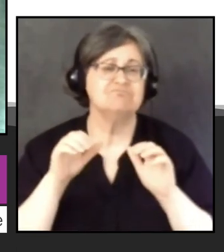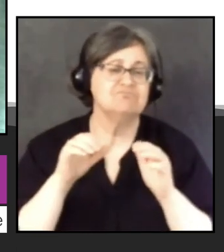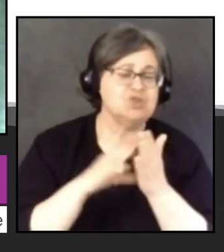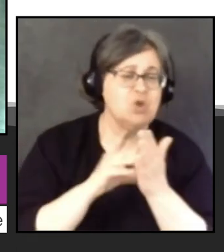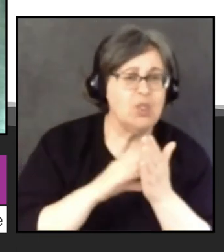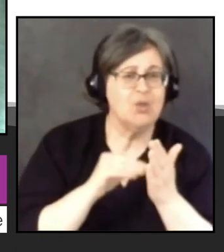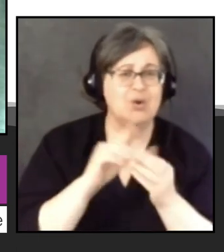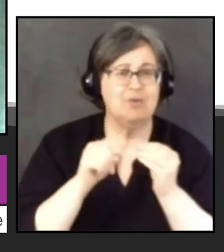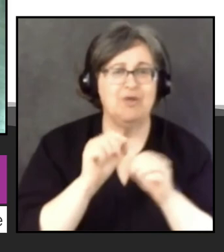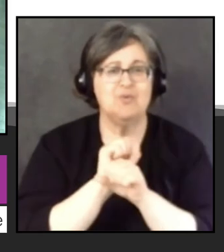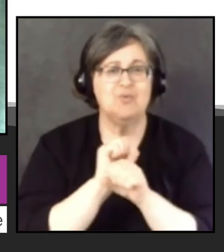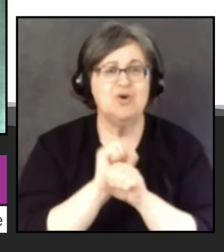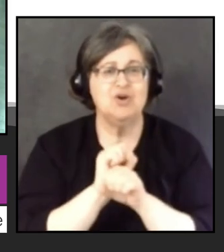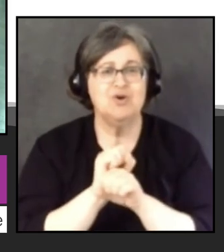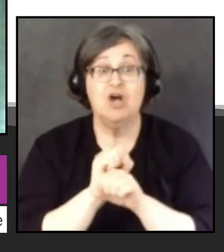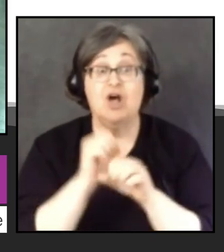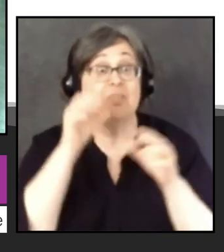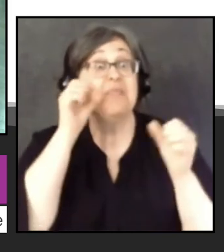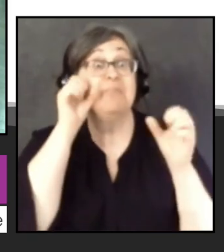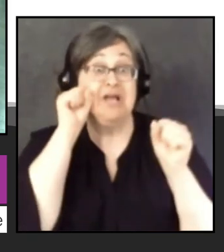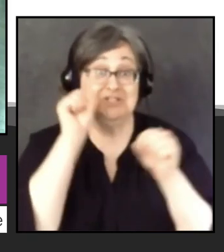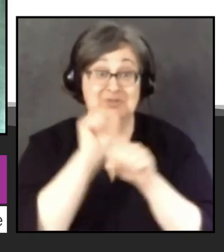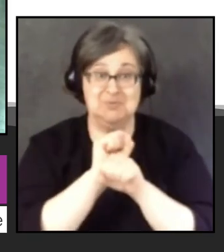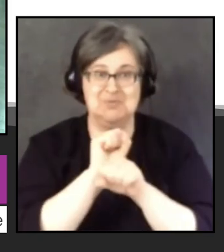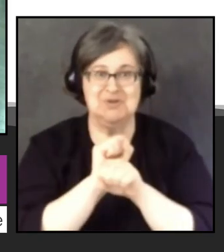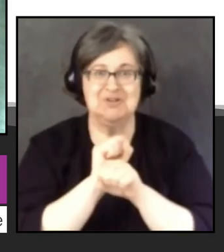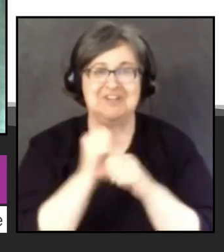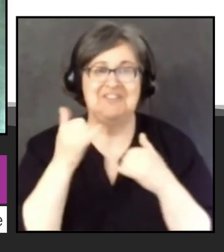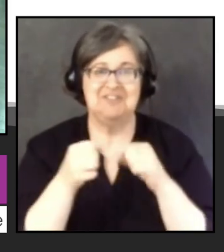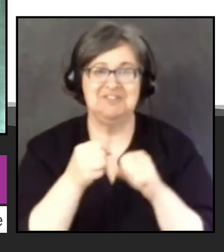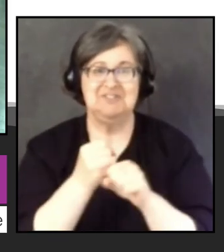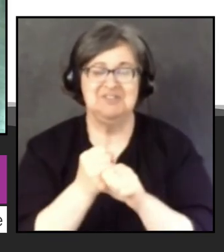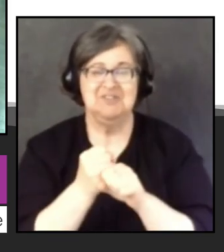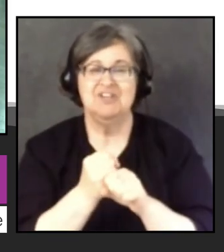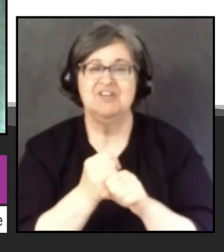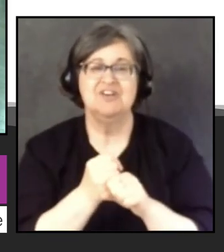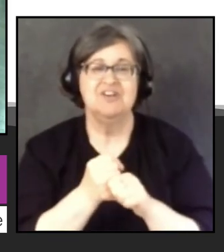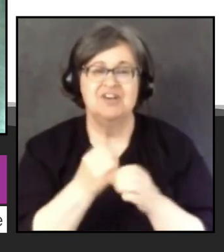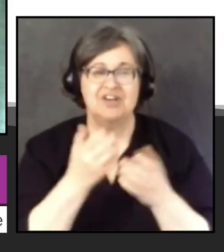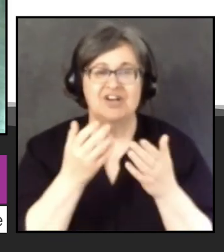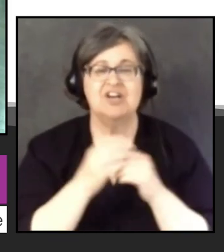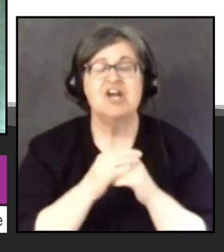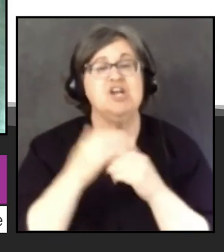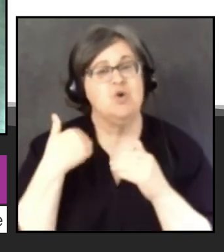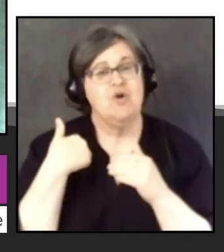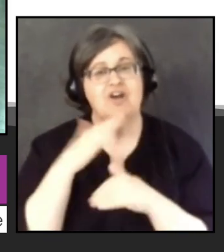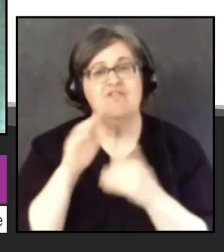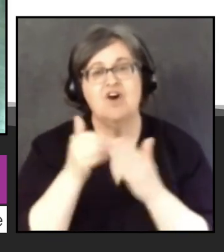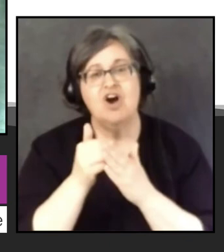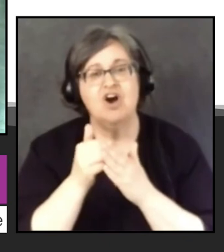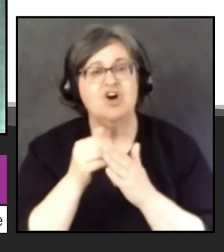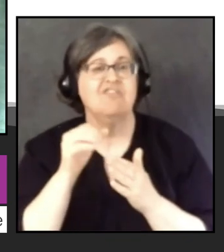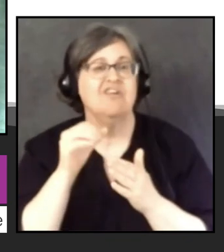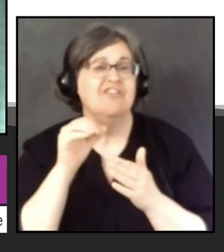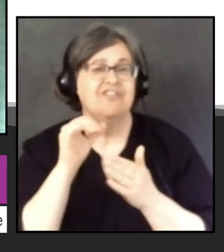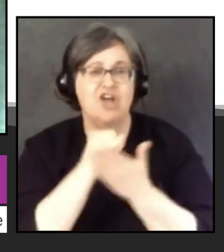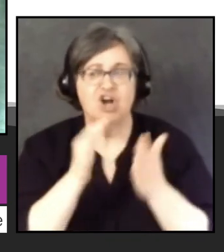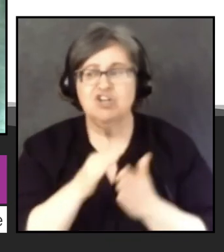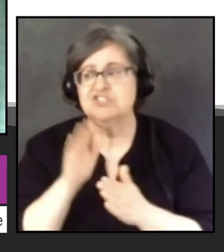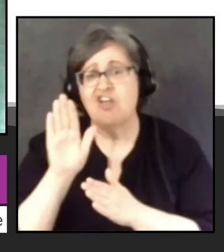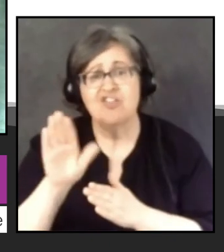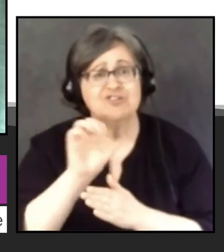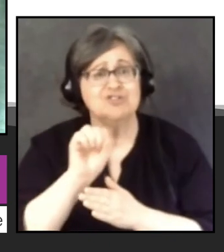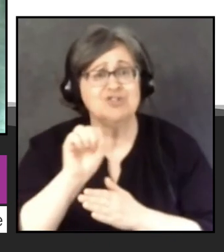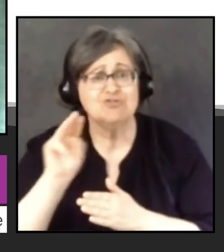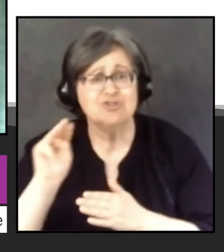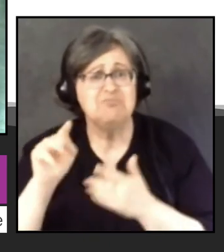work, about the amazing work this season, and have grabbed all of the artists' website links and social media handles to connect